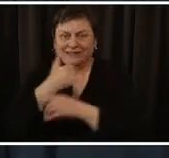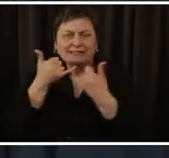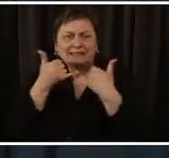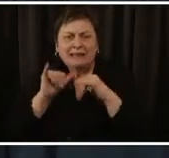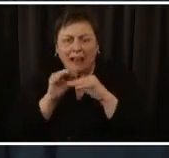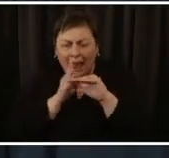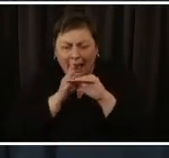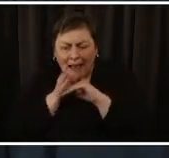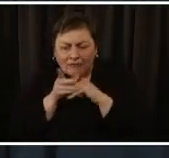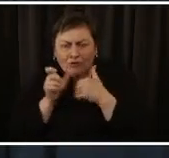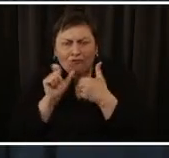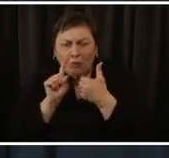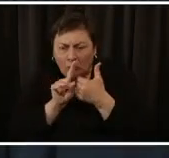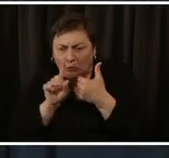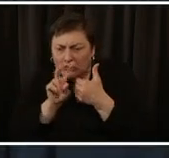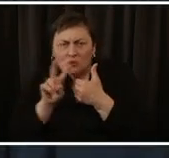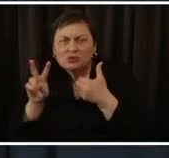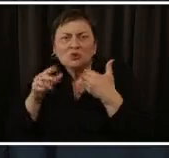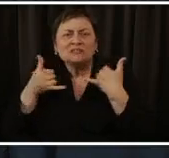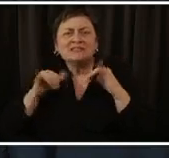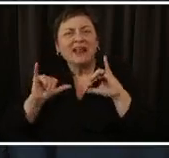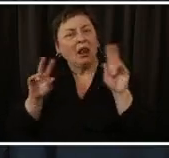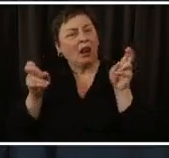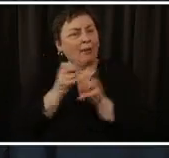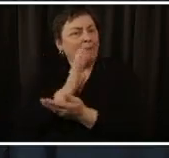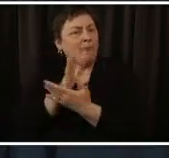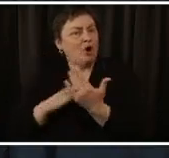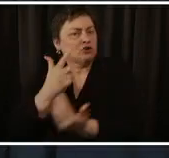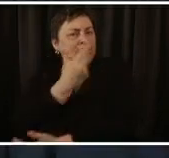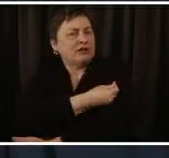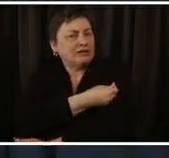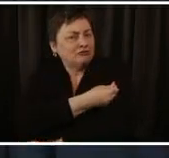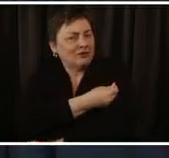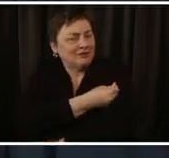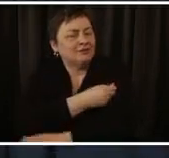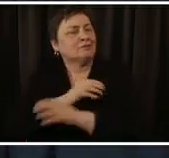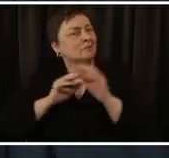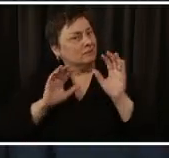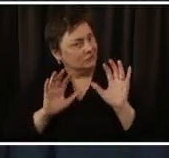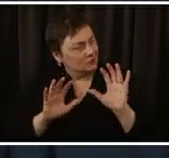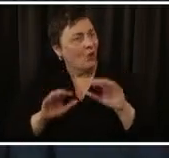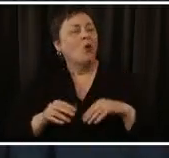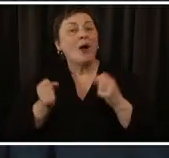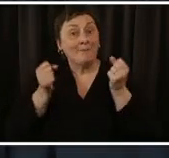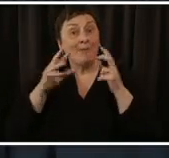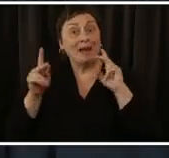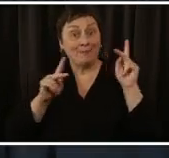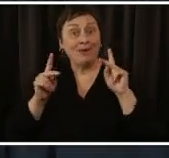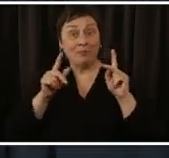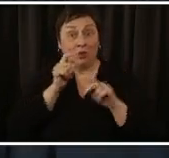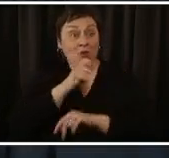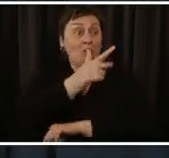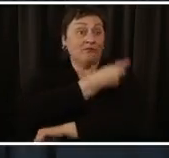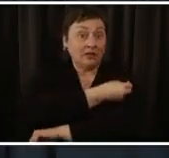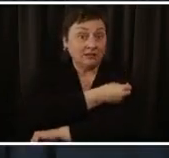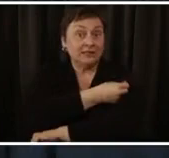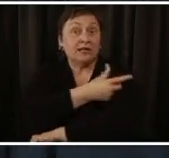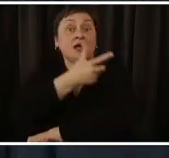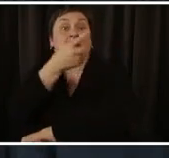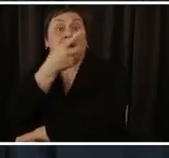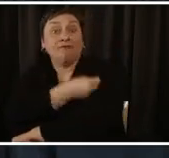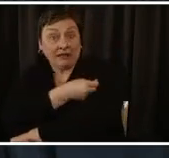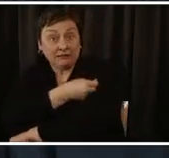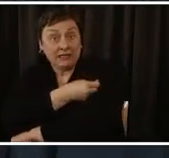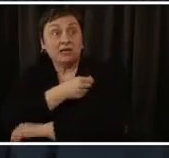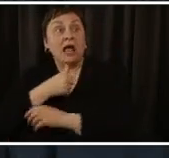vaccinated, right? You only become fully vaccinated 2 weeks after your second dose. So there's a lot of people in that category where there is some protection,